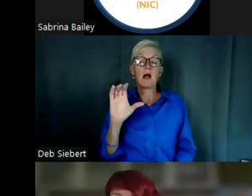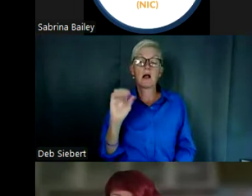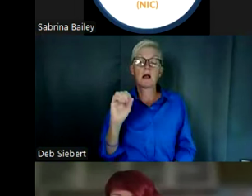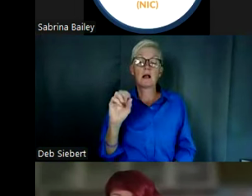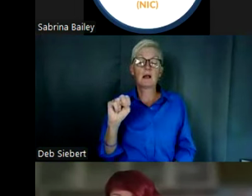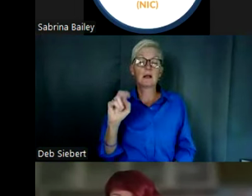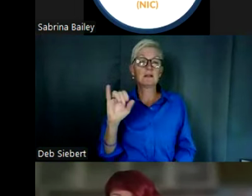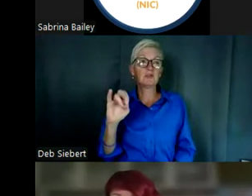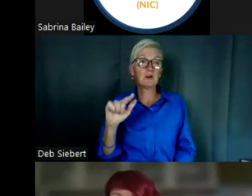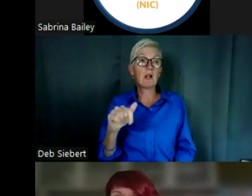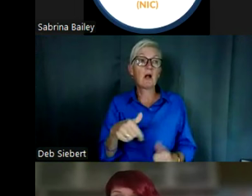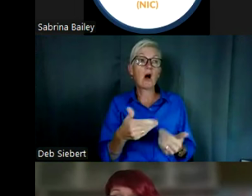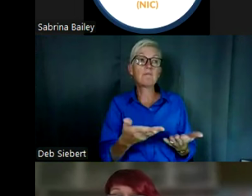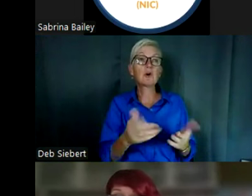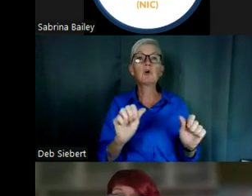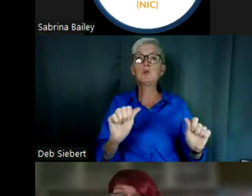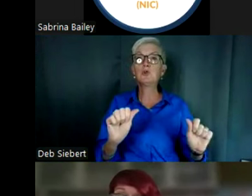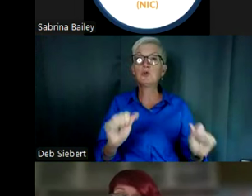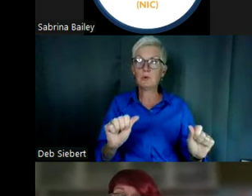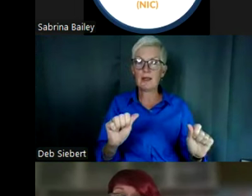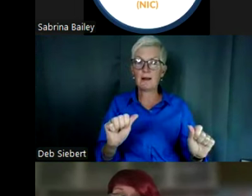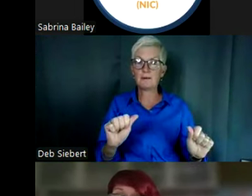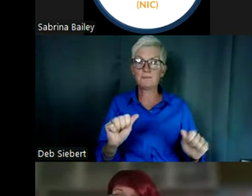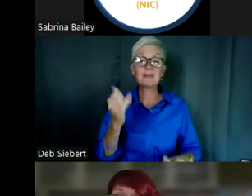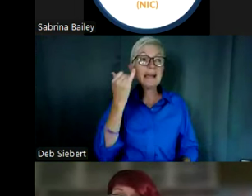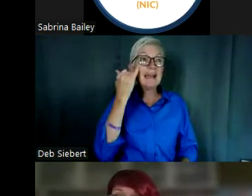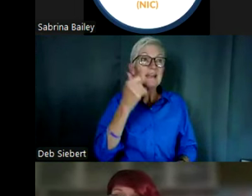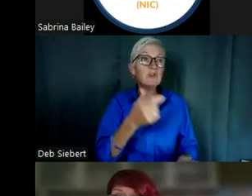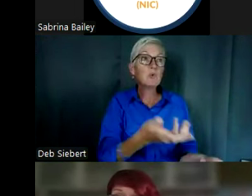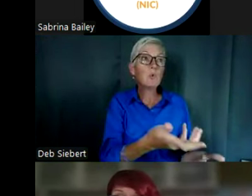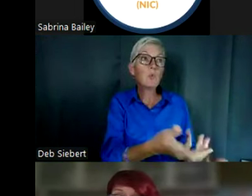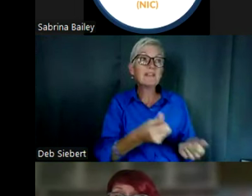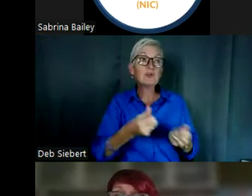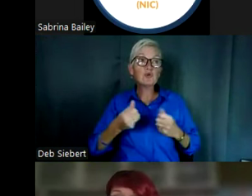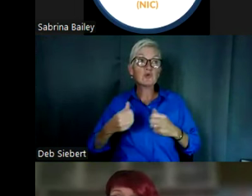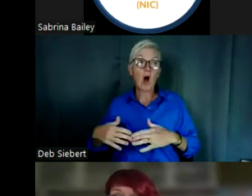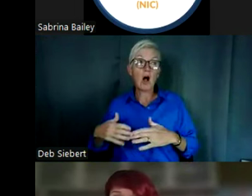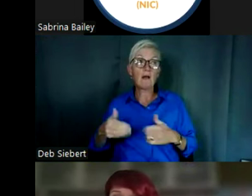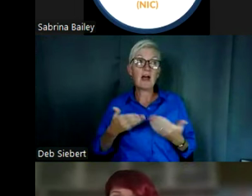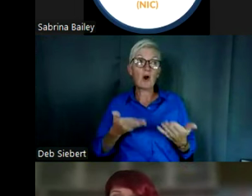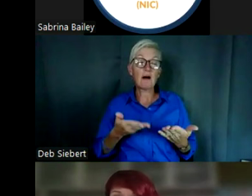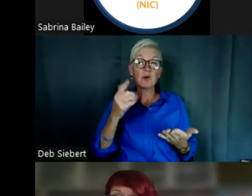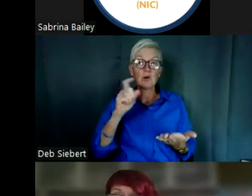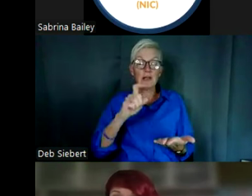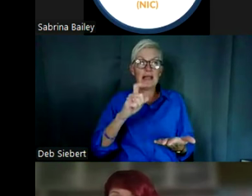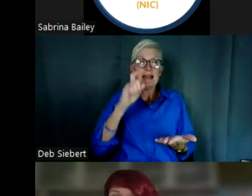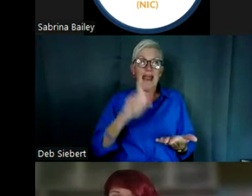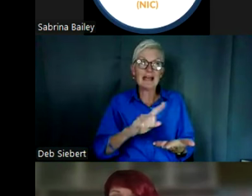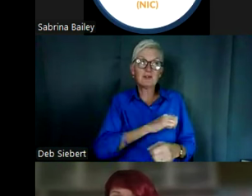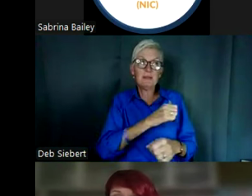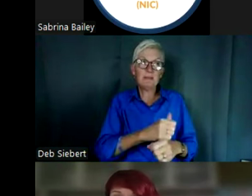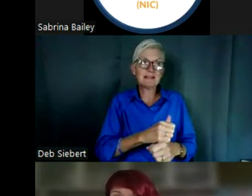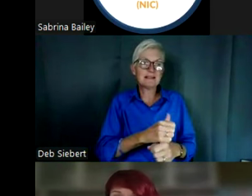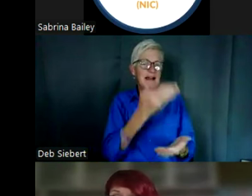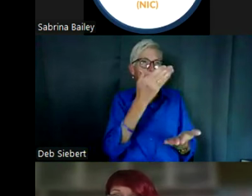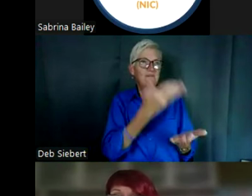is allowed. If you are going to withdraw the offer of employment, You have to base that on factual